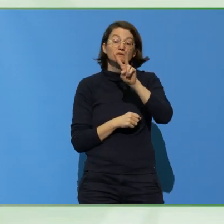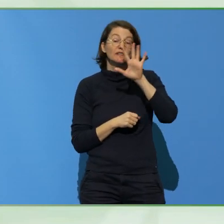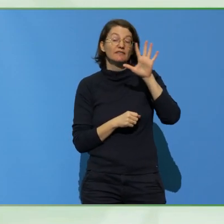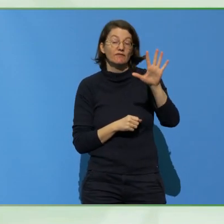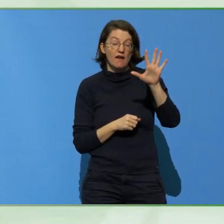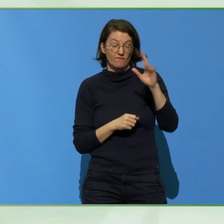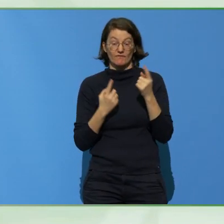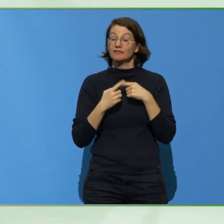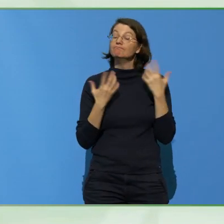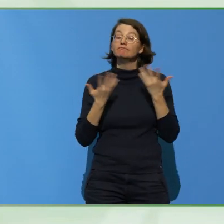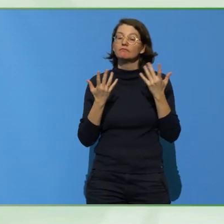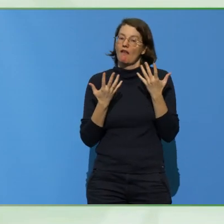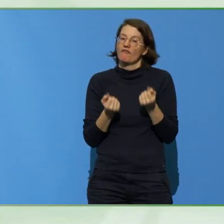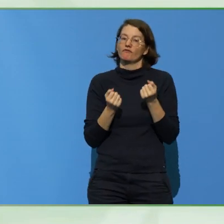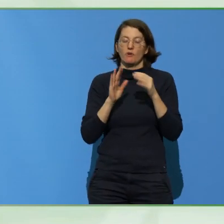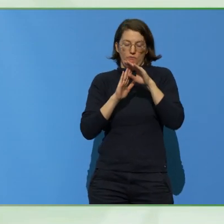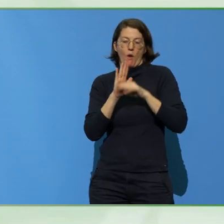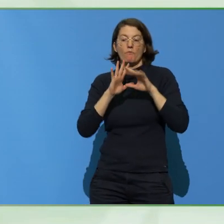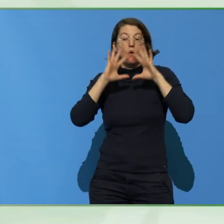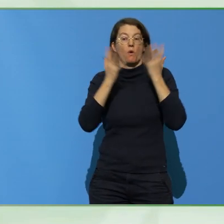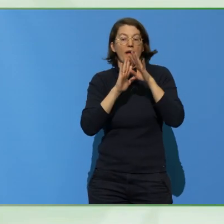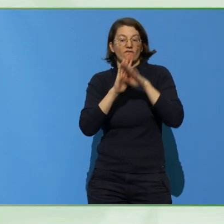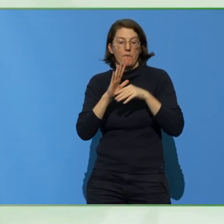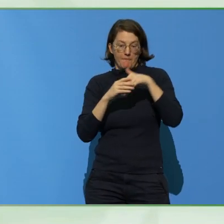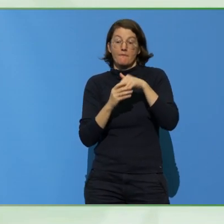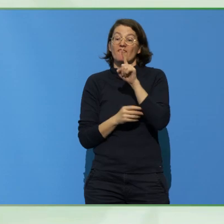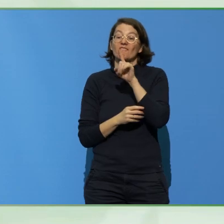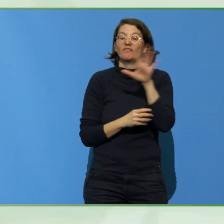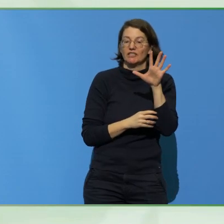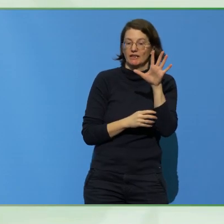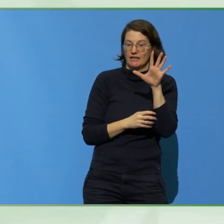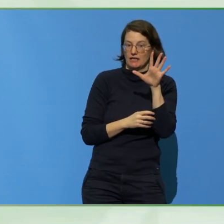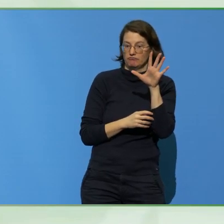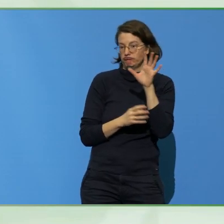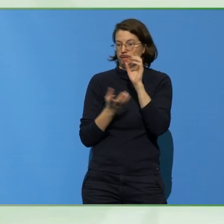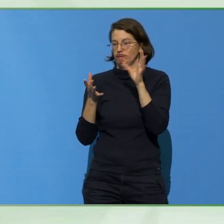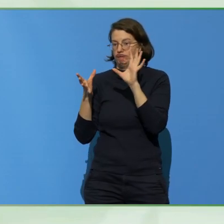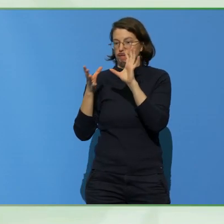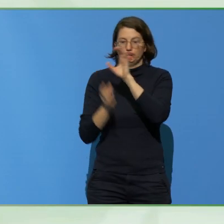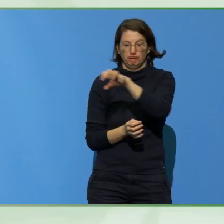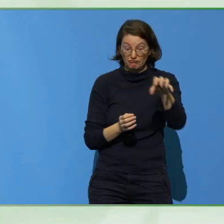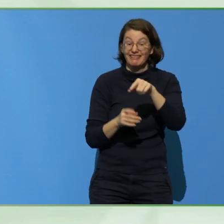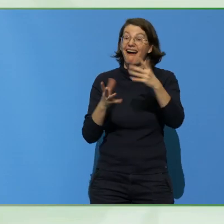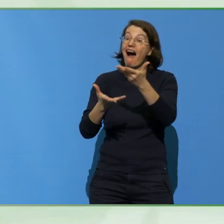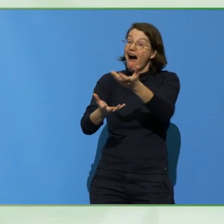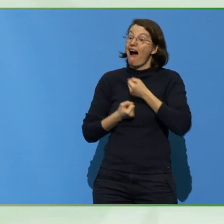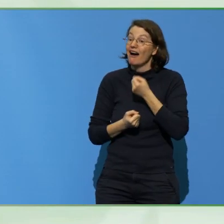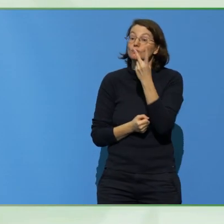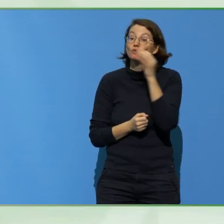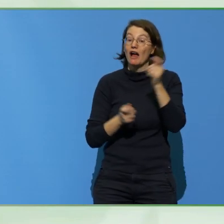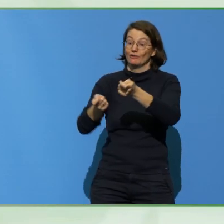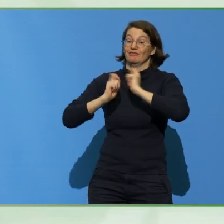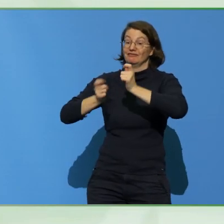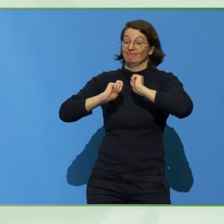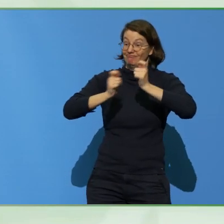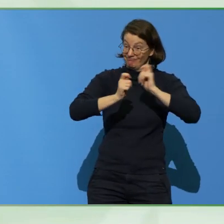that we selected, the average annual revenue of those companies was $500,000 a year. So these companies know, they understand a little bit of what